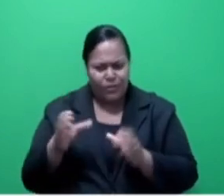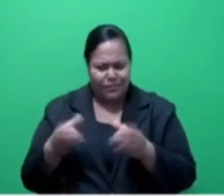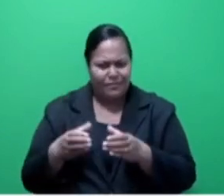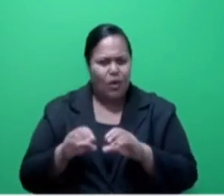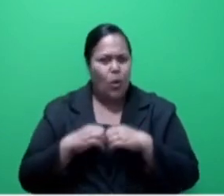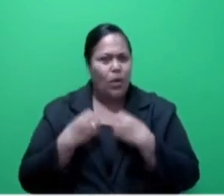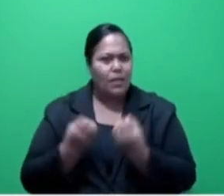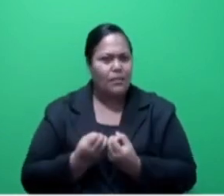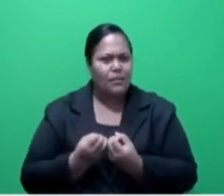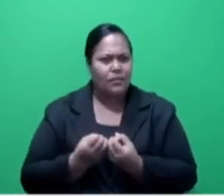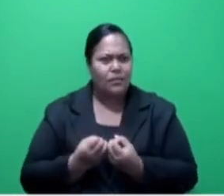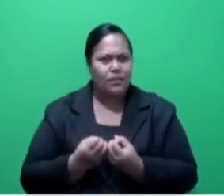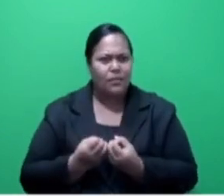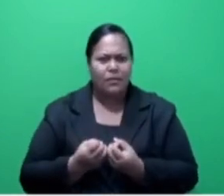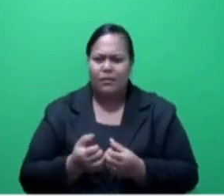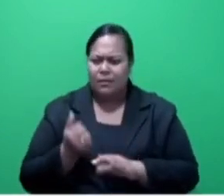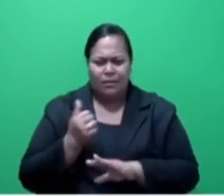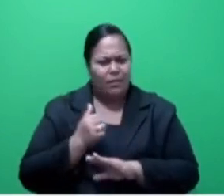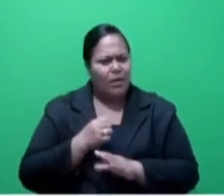upon.